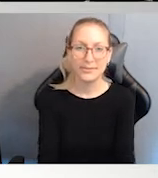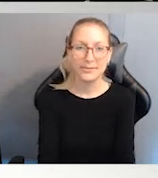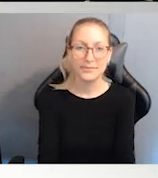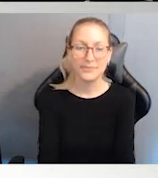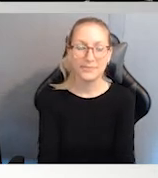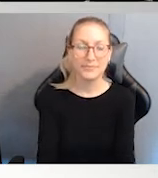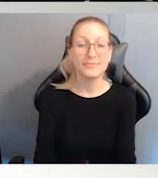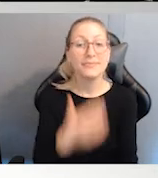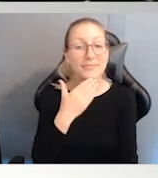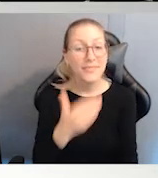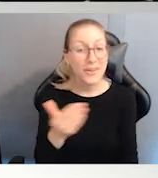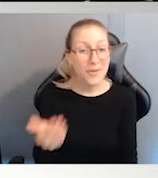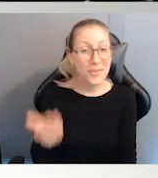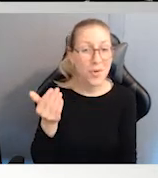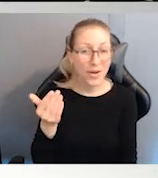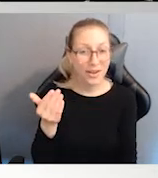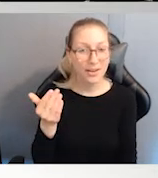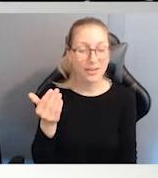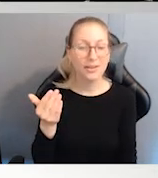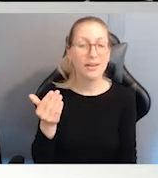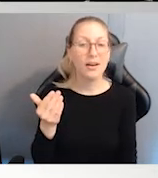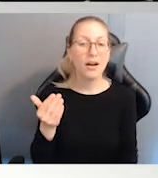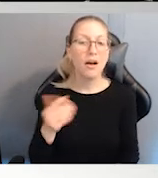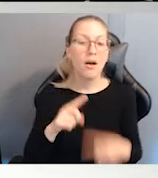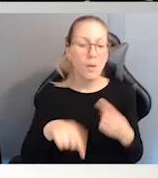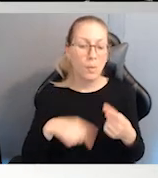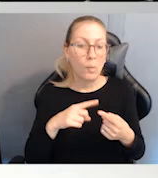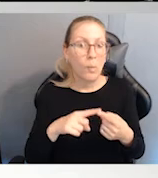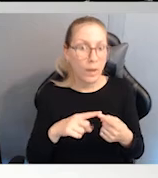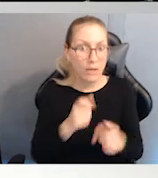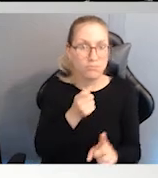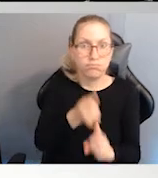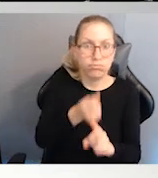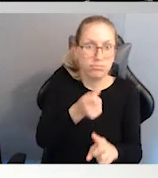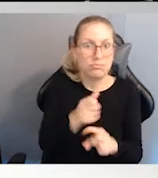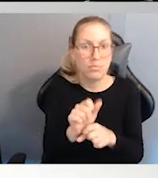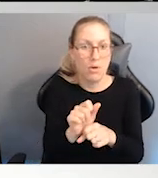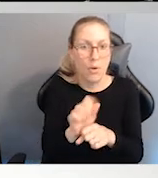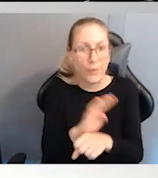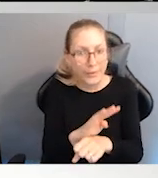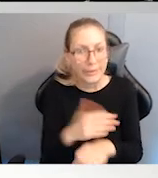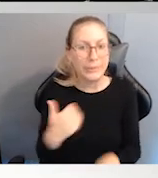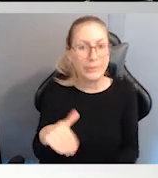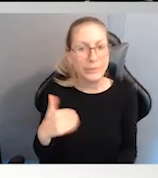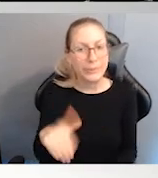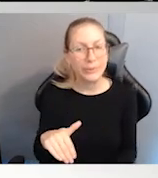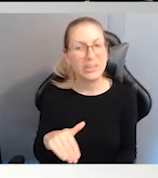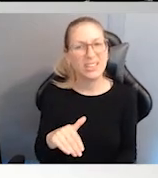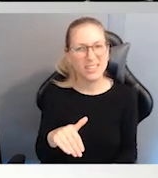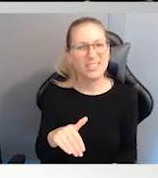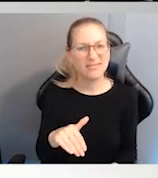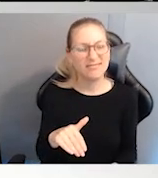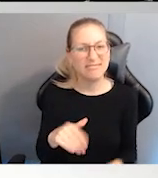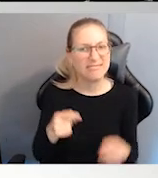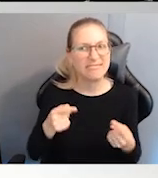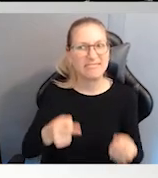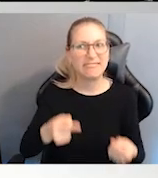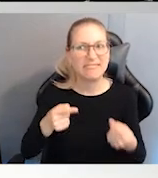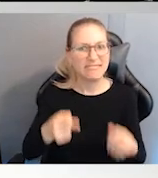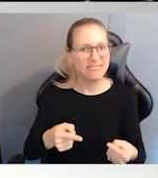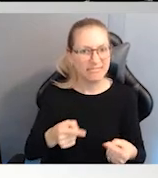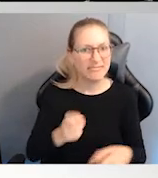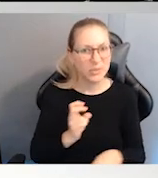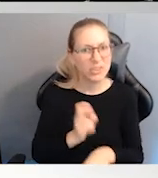So, good morning. So, when COVID hit, it was a little difficult for me. Oh, okay, thanks.